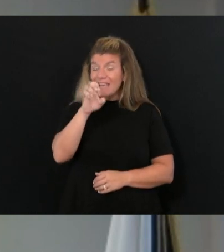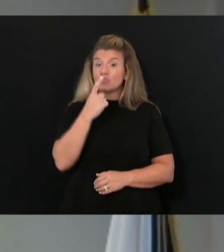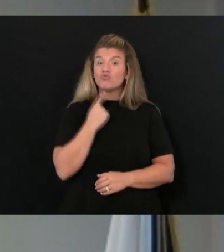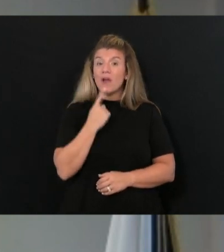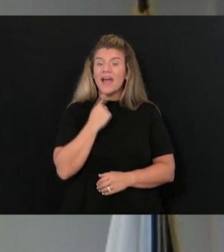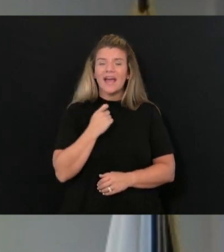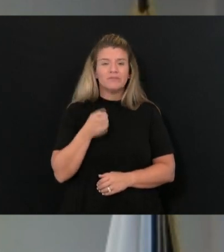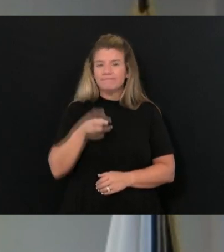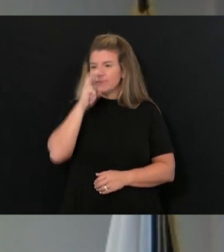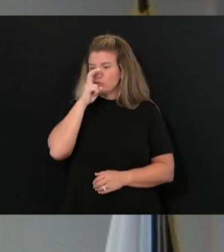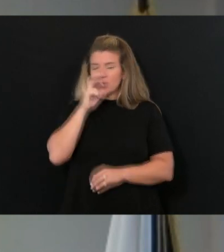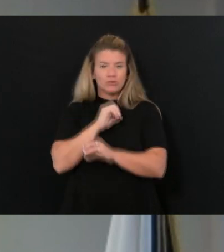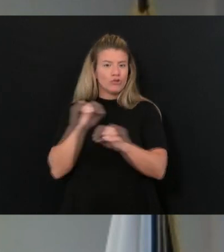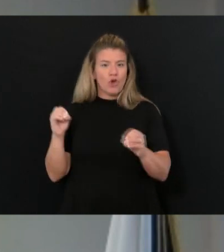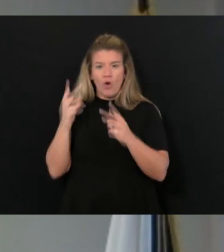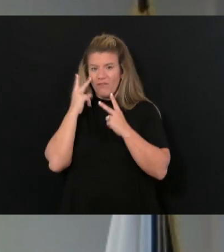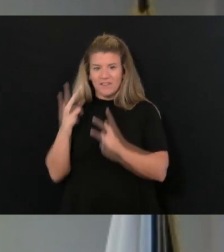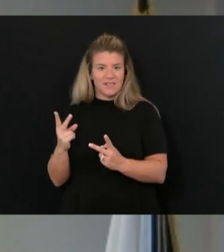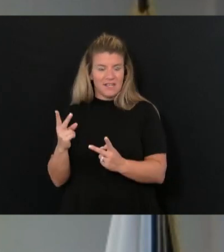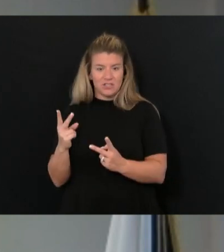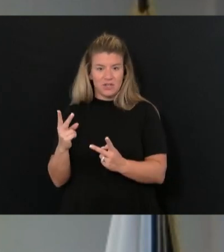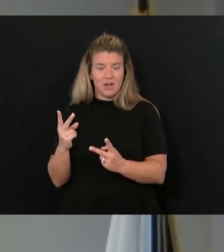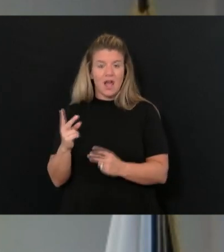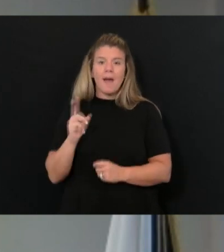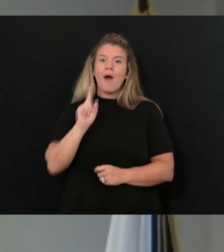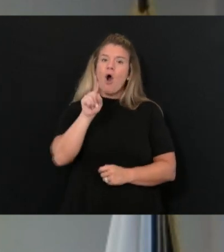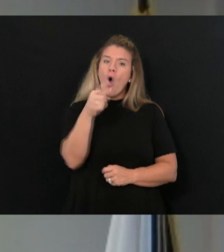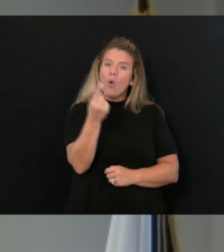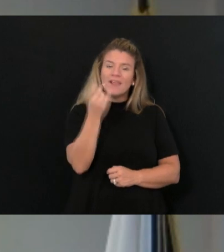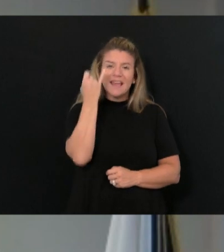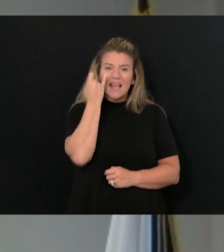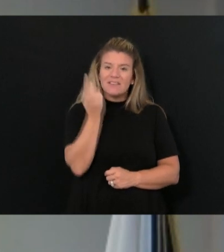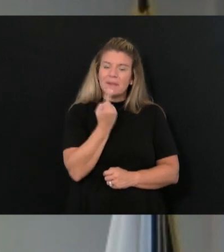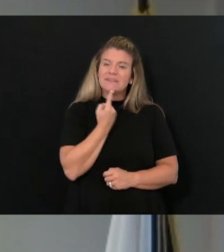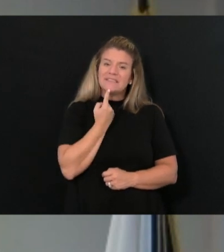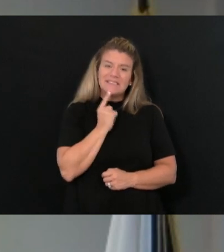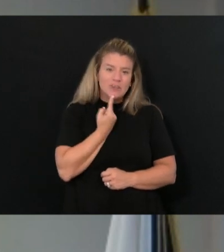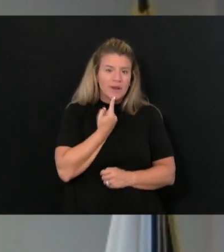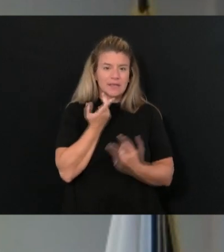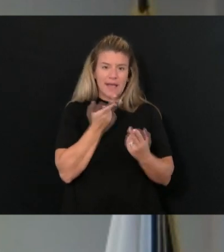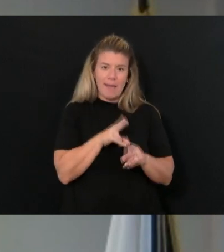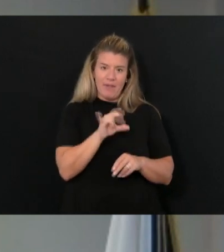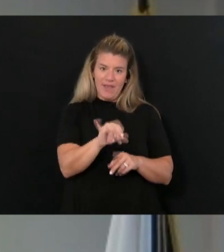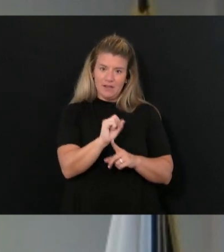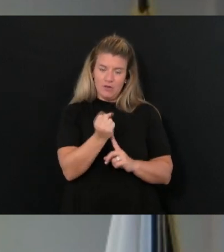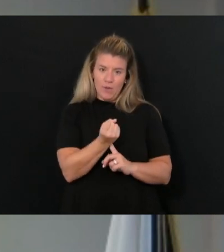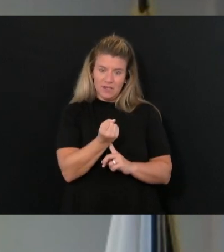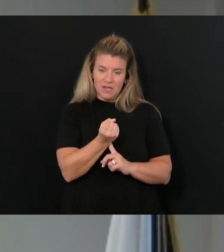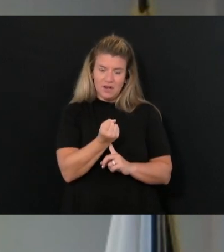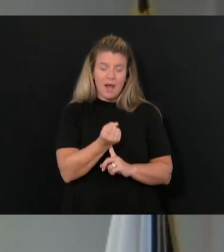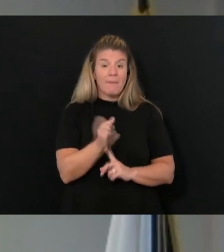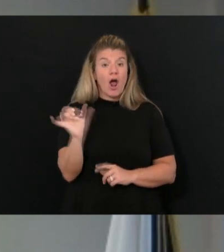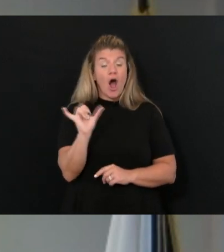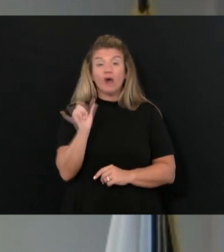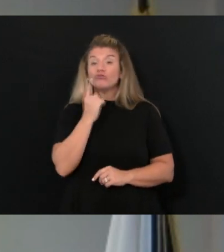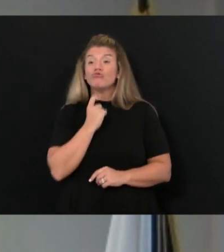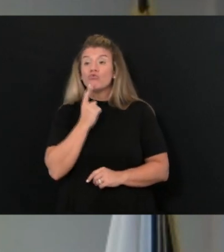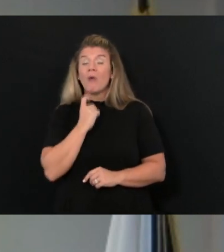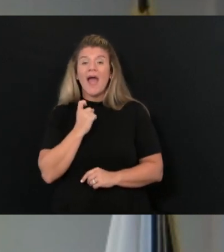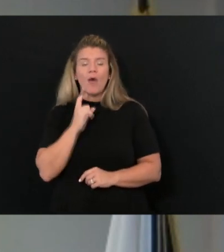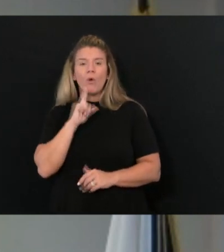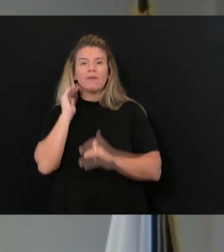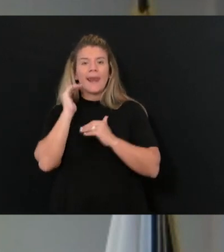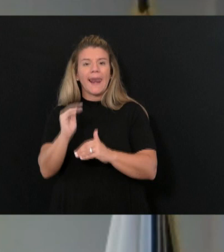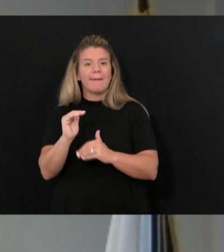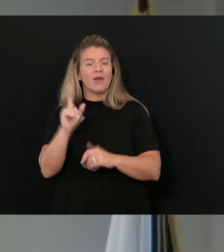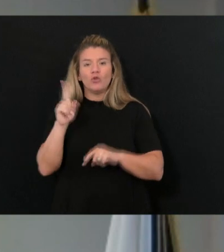restrict visitation, except in compassionate care situations, and also restricts activities such as communal dining and